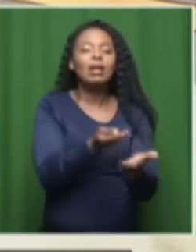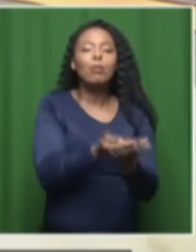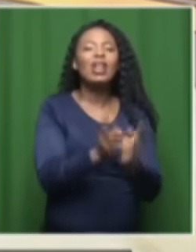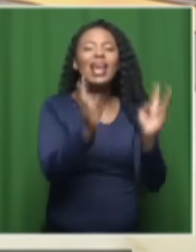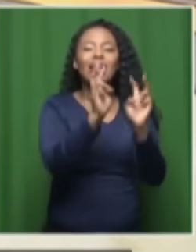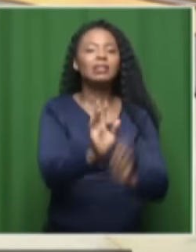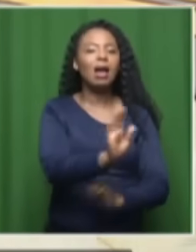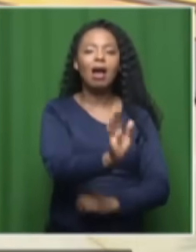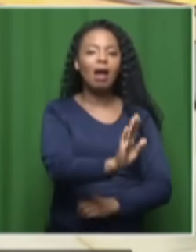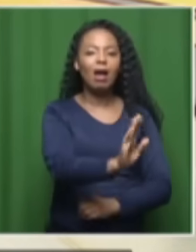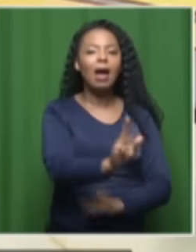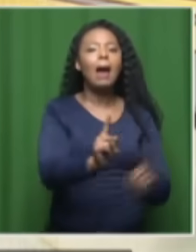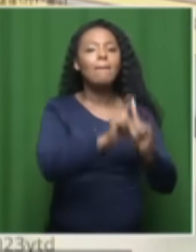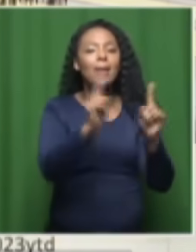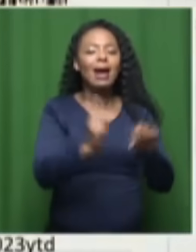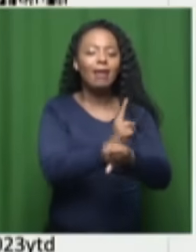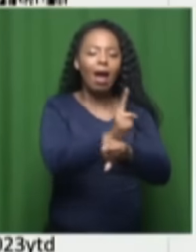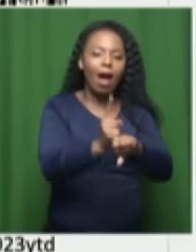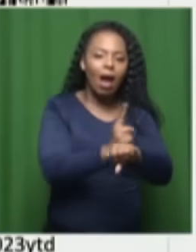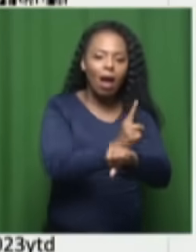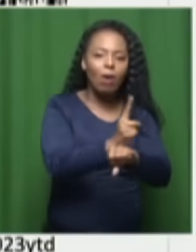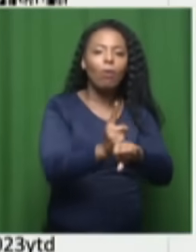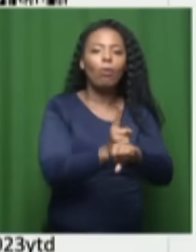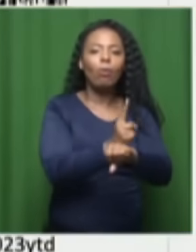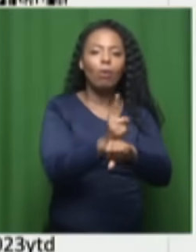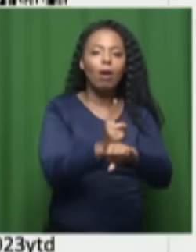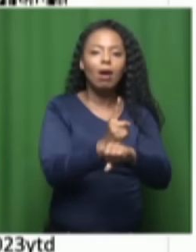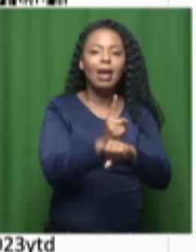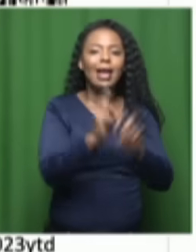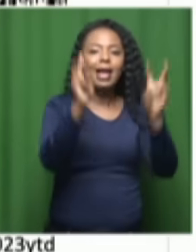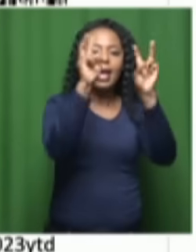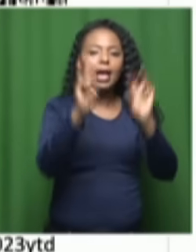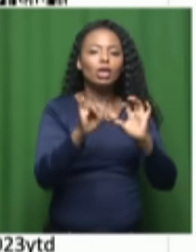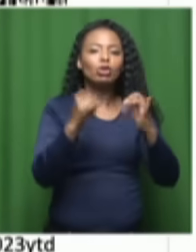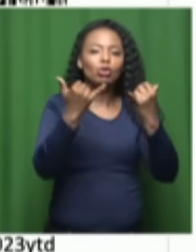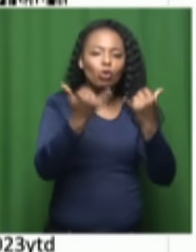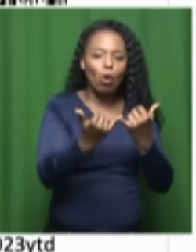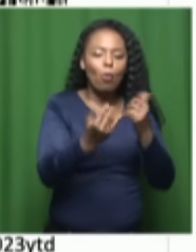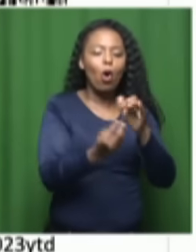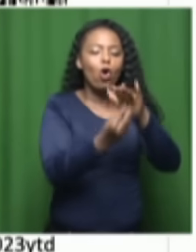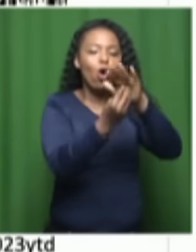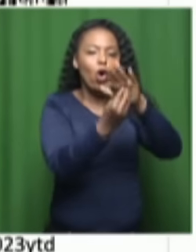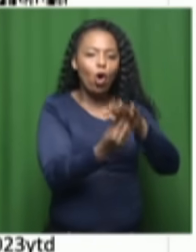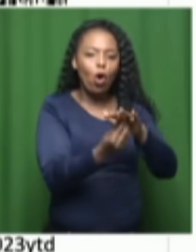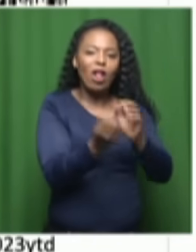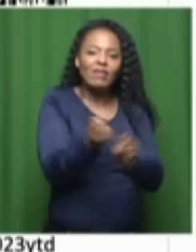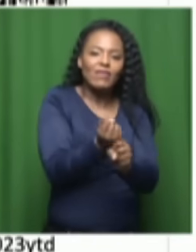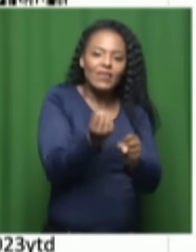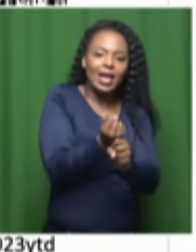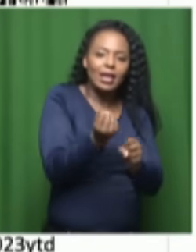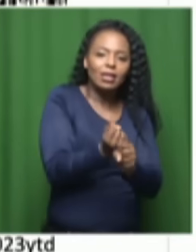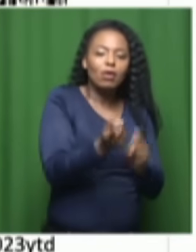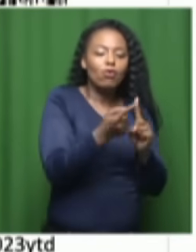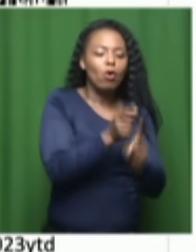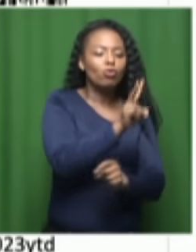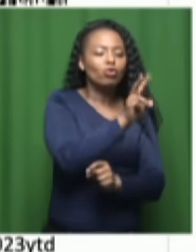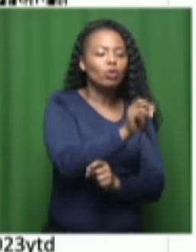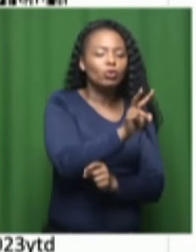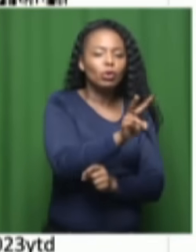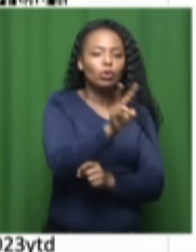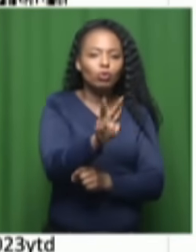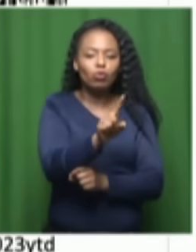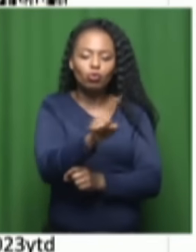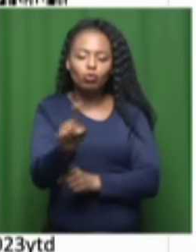the hour-by-hour output of the Eskom coal fleet from 2020 to 2023 year to